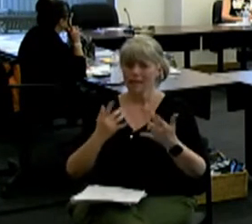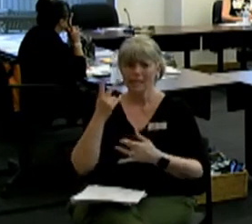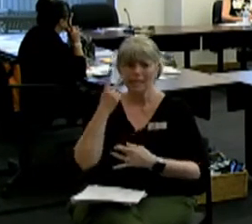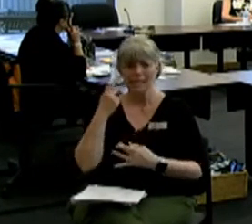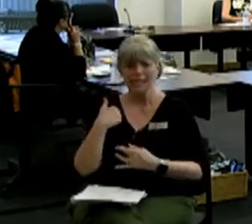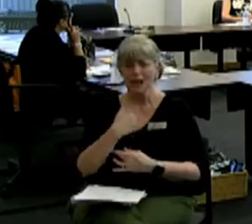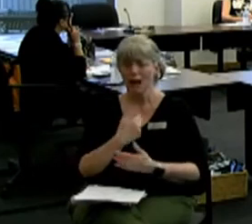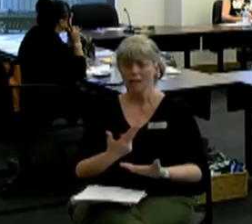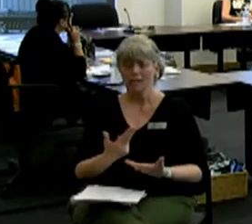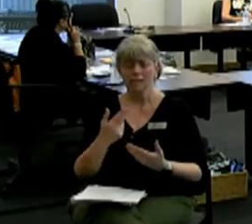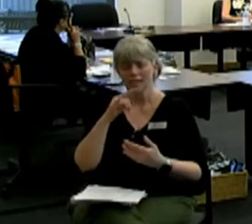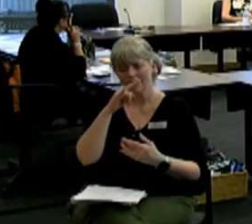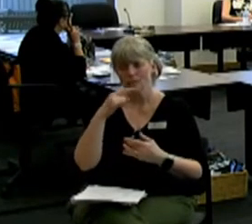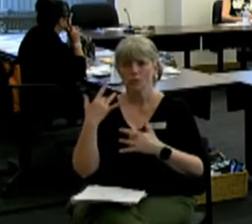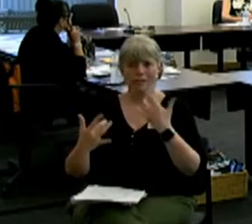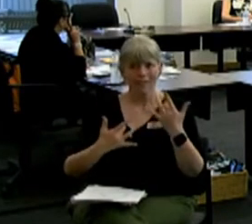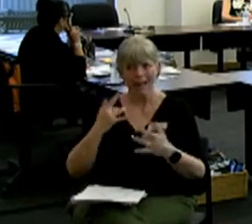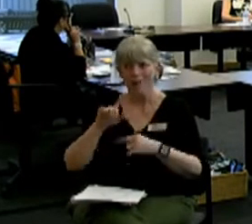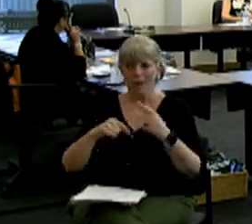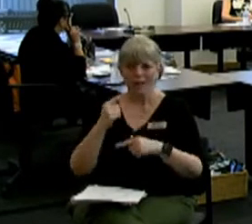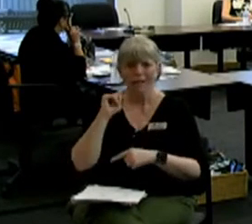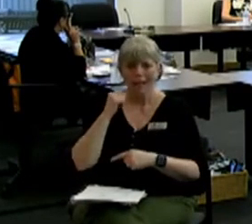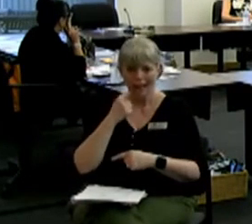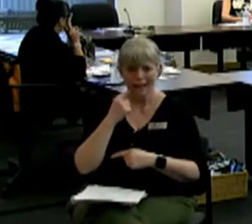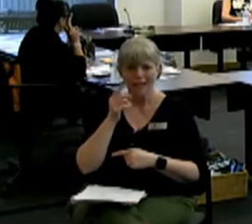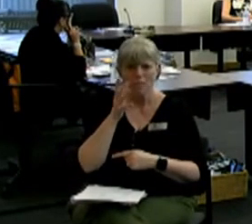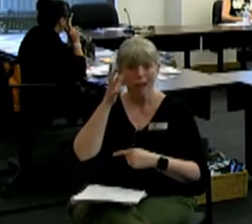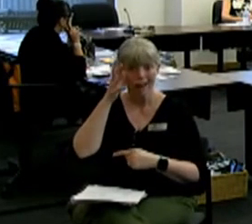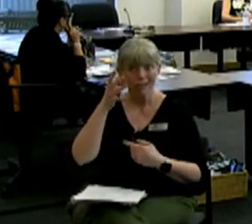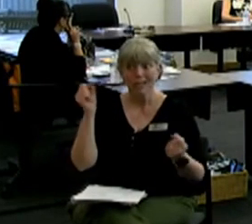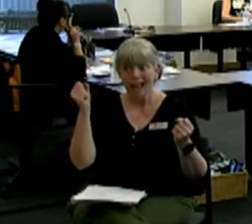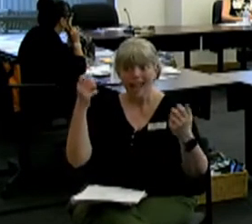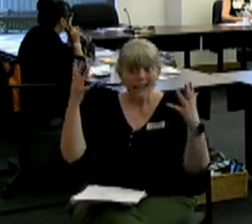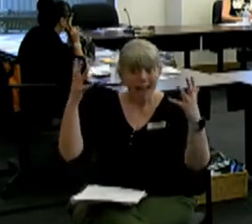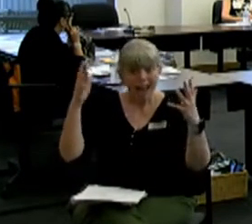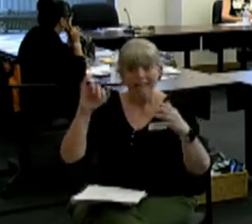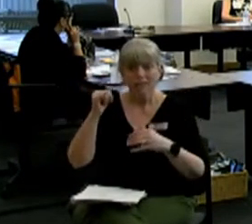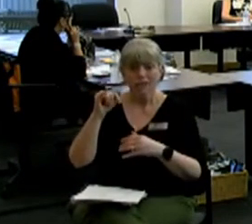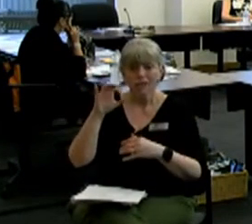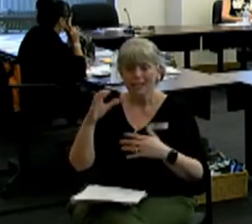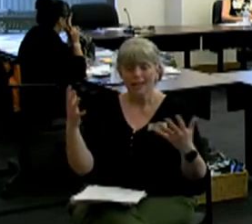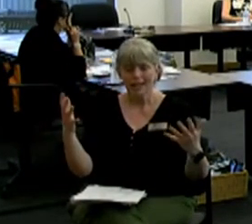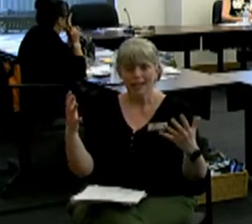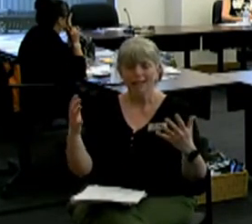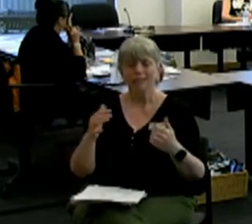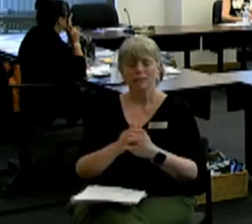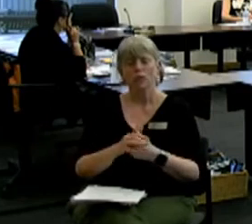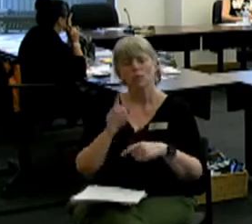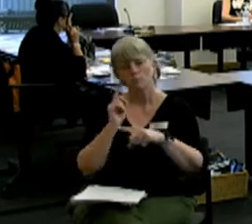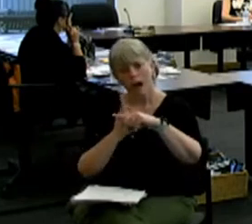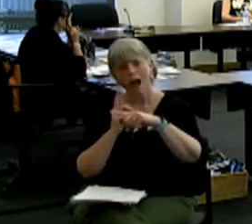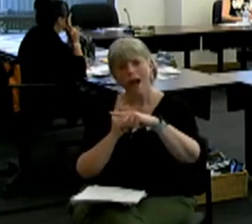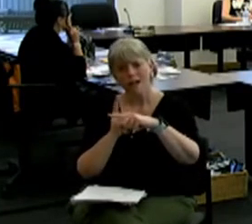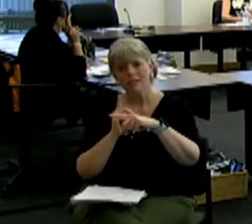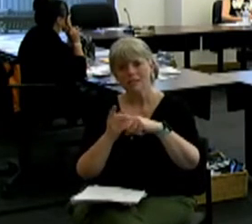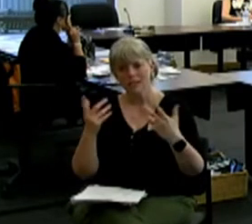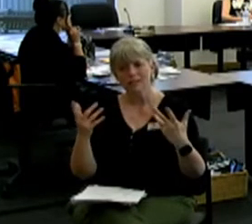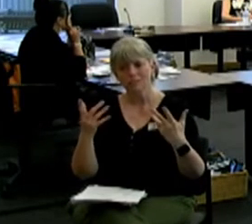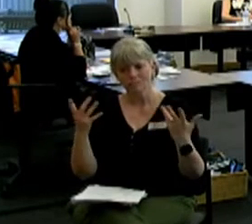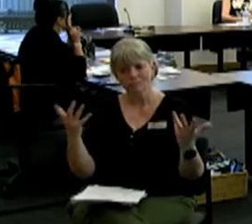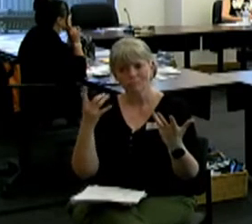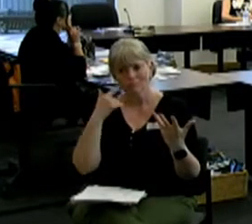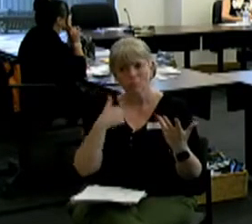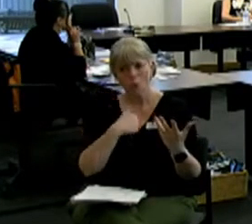see us. The kids were definitely excited for the candy, but the parents were like, yay, JJC. So I think that's a positive plus for what we're